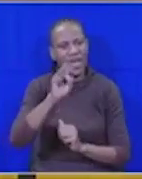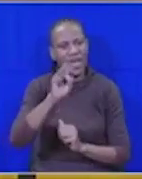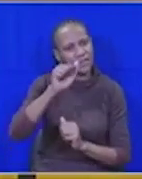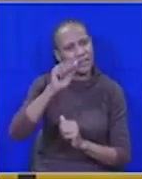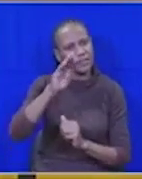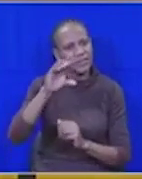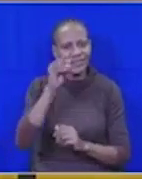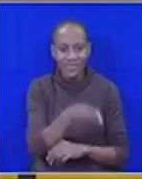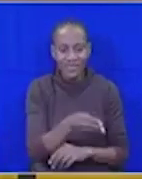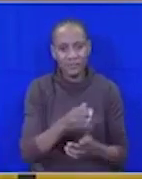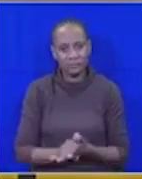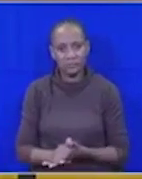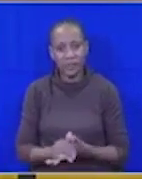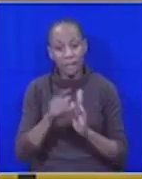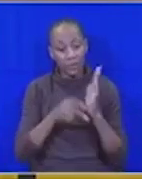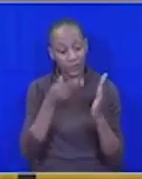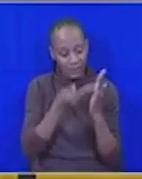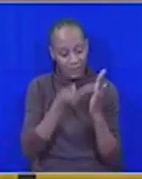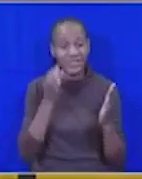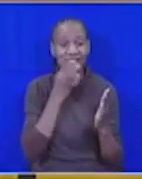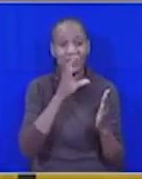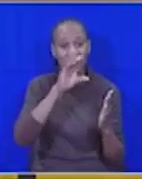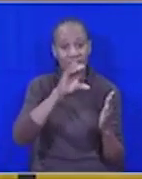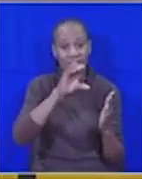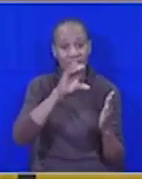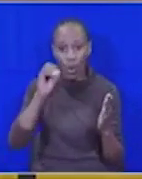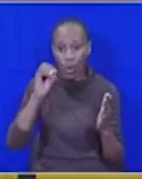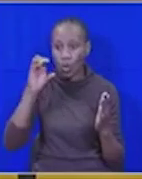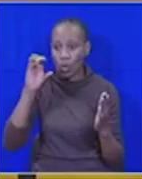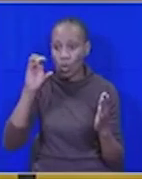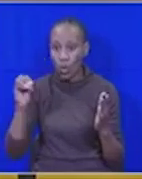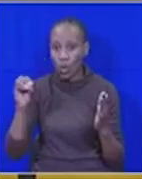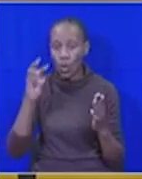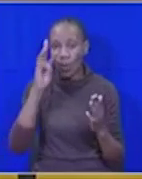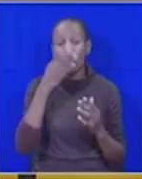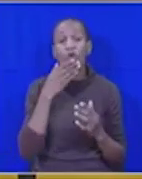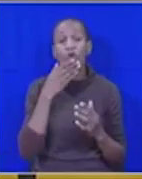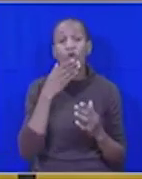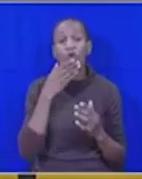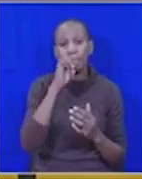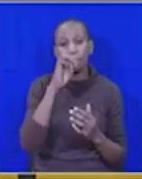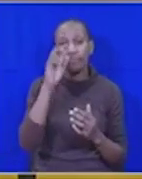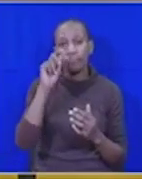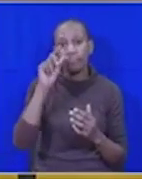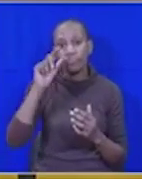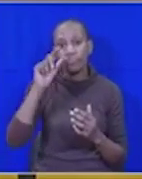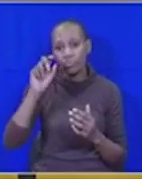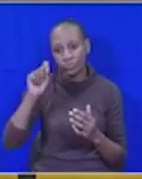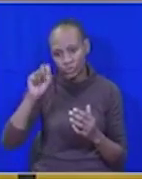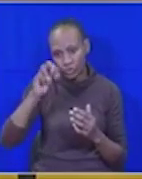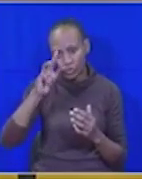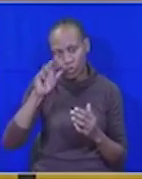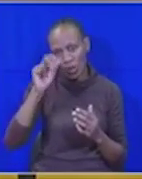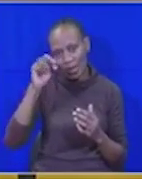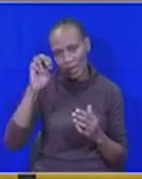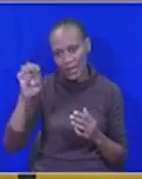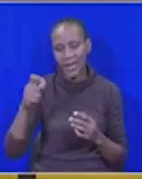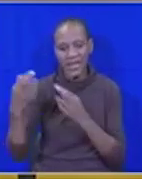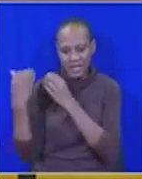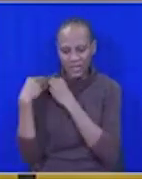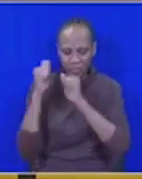In the policy, the COO of the SABC, the infamous Saudi Motsoeneng, is given the final overall responsibility